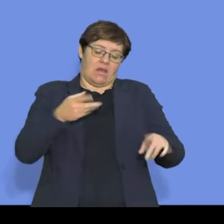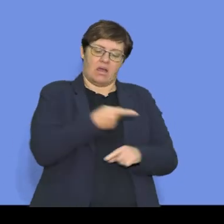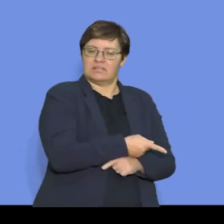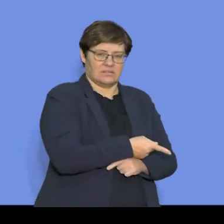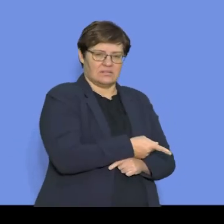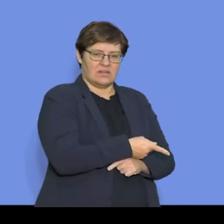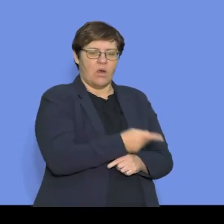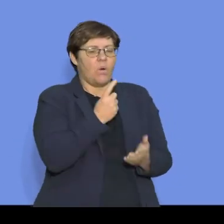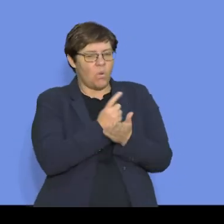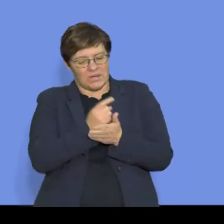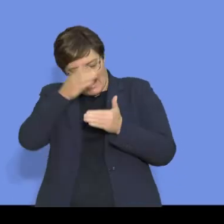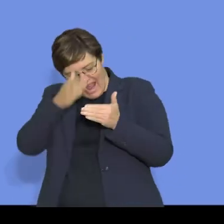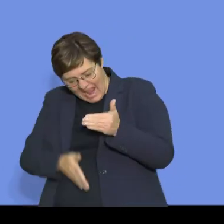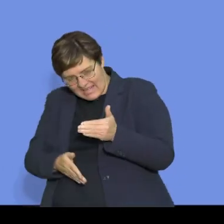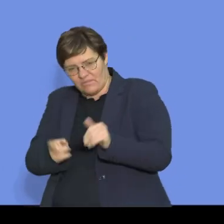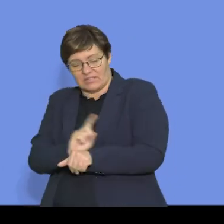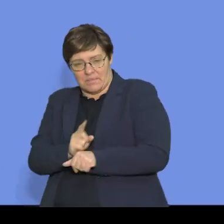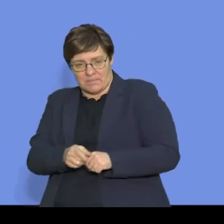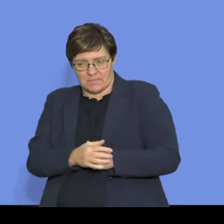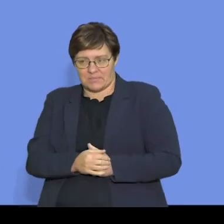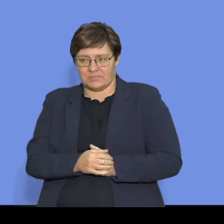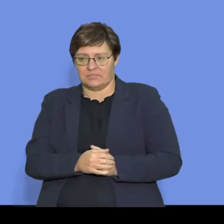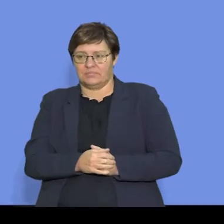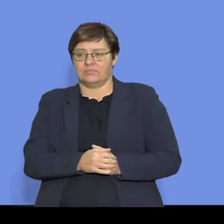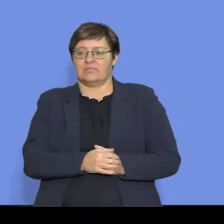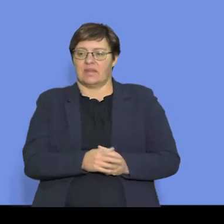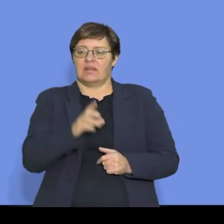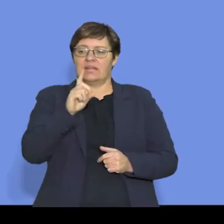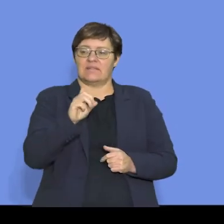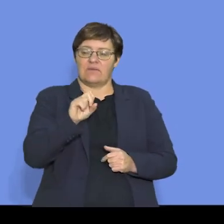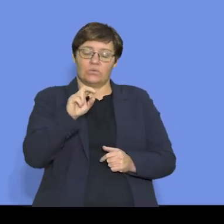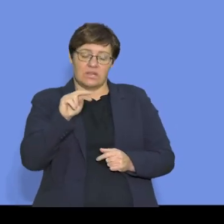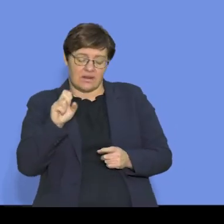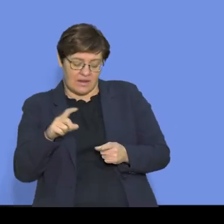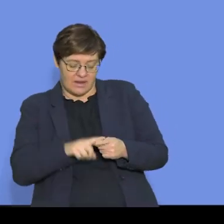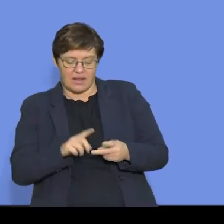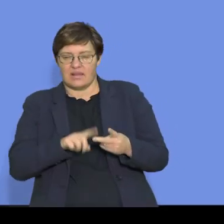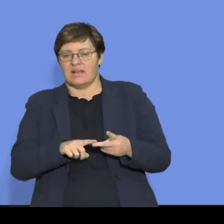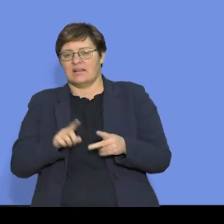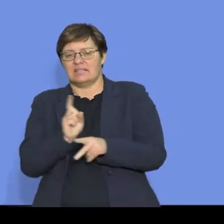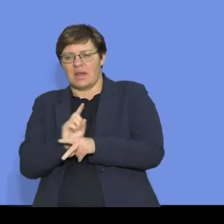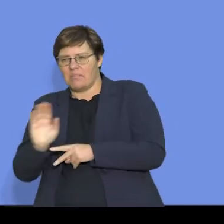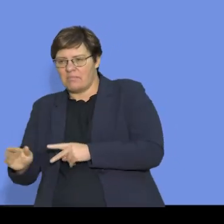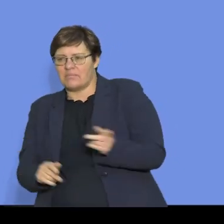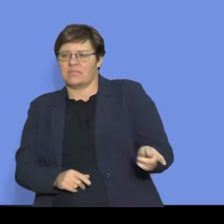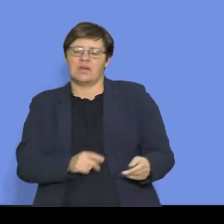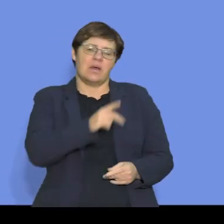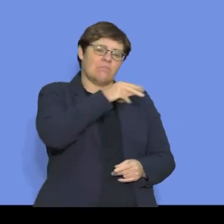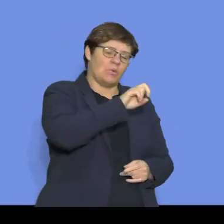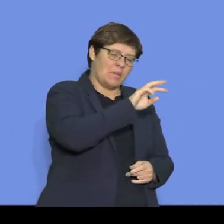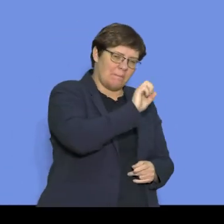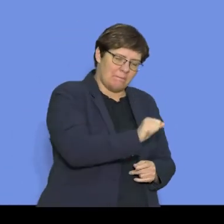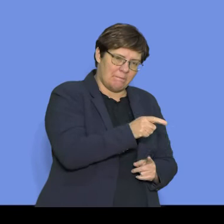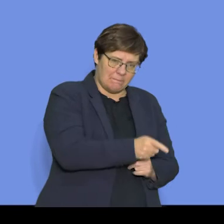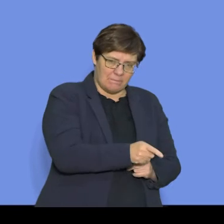beginning of a different period. The end Devonian and the time scale, the end of the Permian